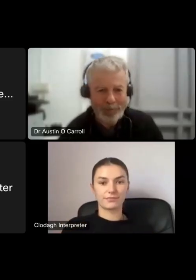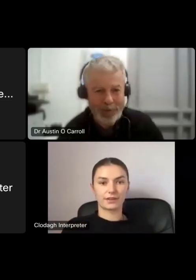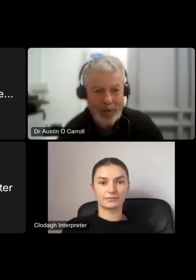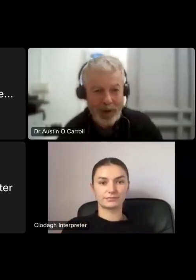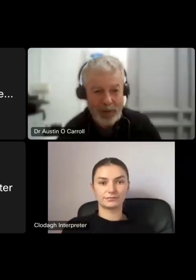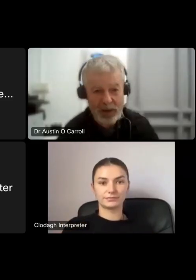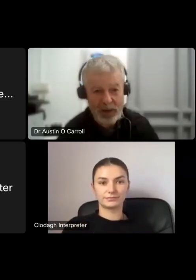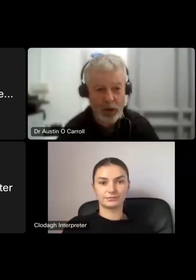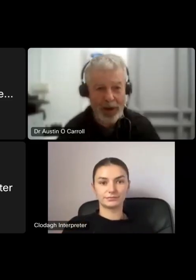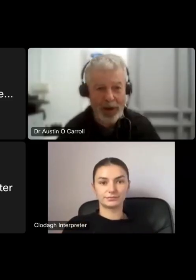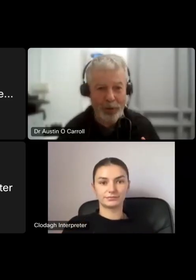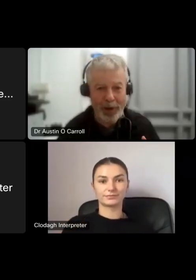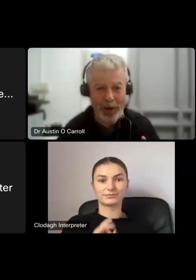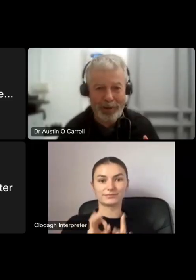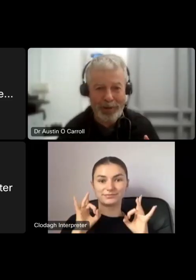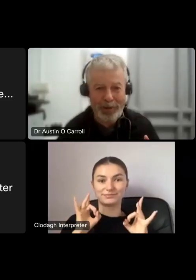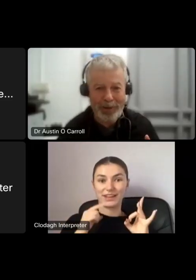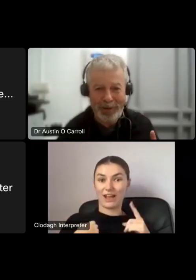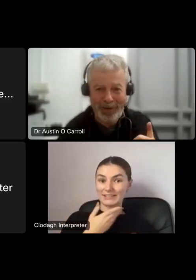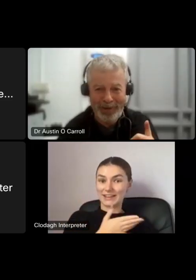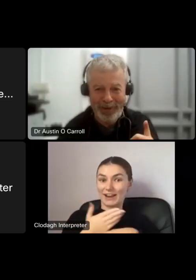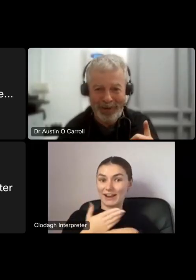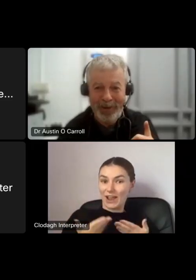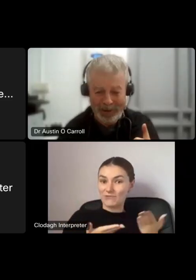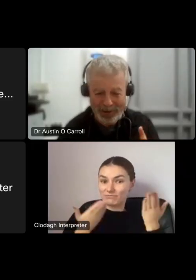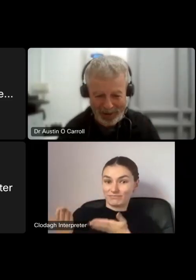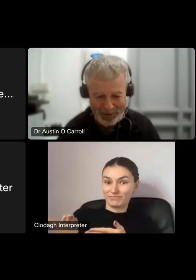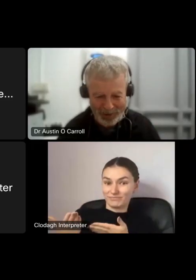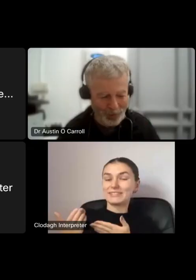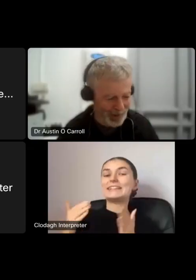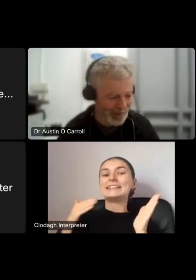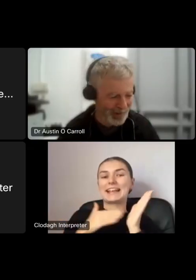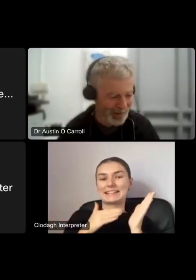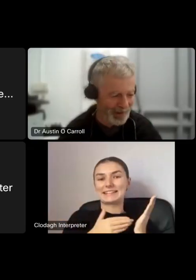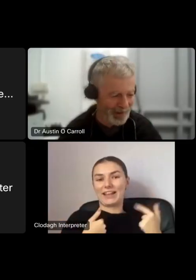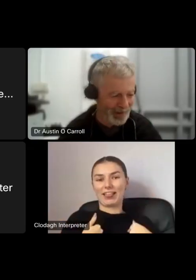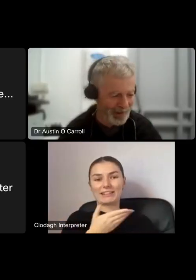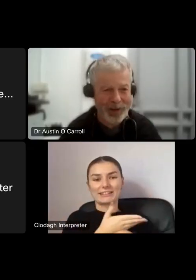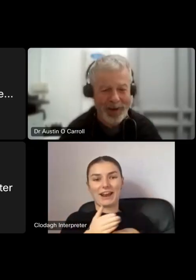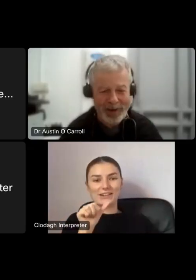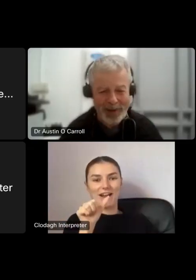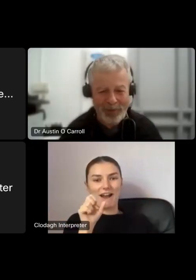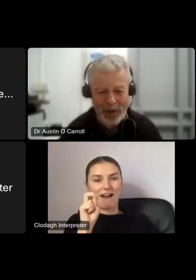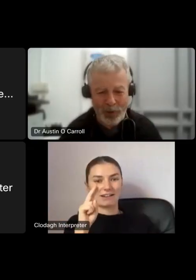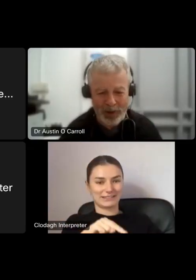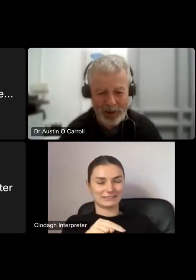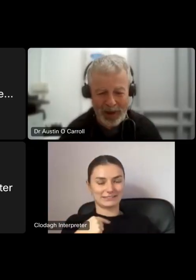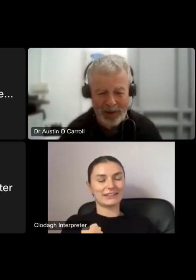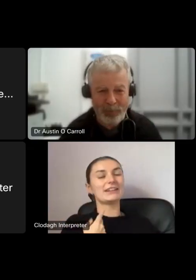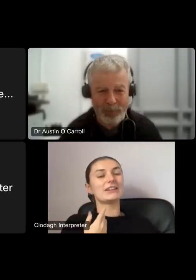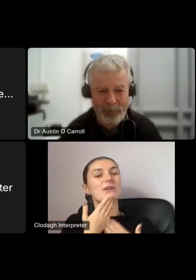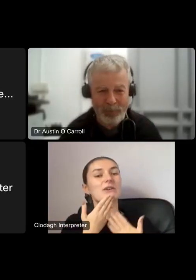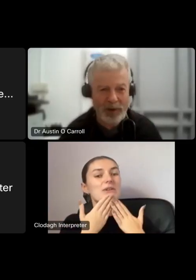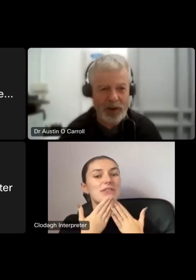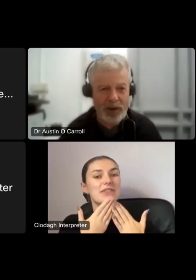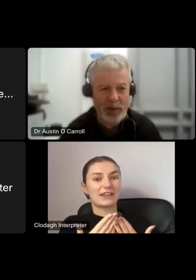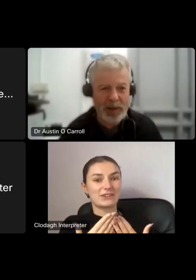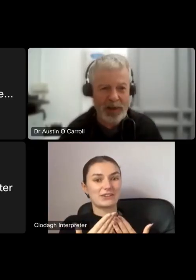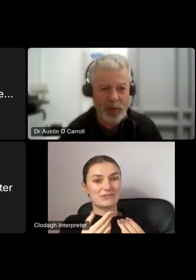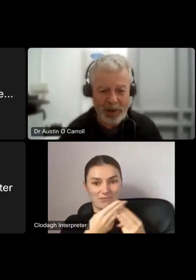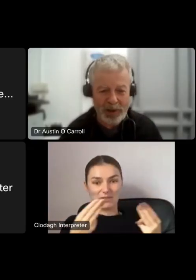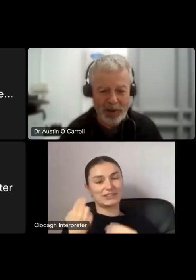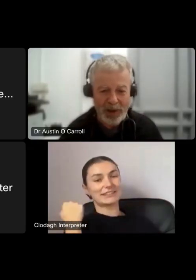Okay, that's the go-ahead, Lorraine, is it? Yes, that's the go-ahead. That's the go-ahead. Thank you very much. Thanks very much, and very nice to